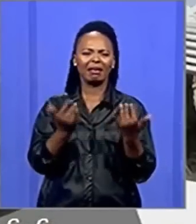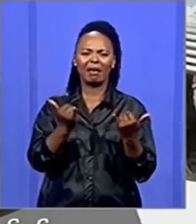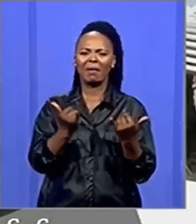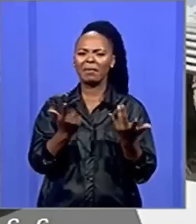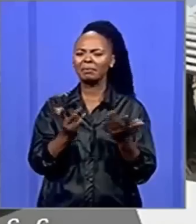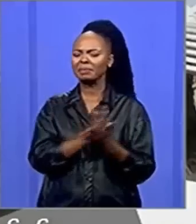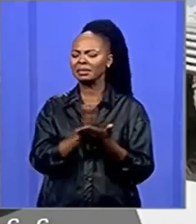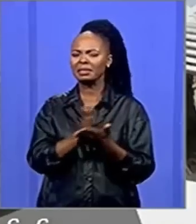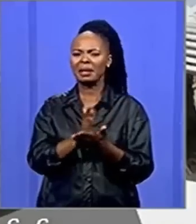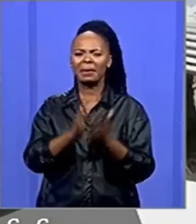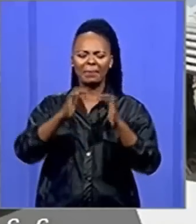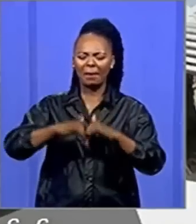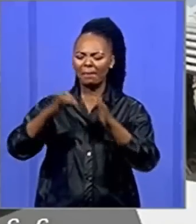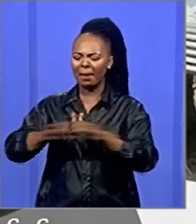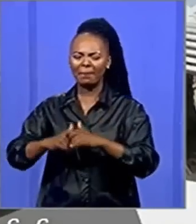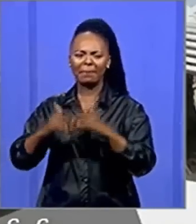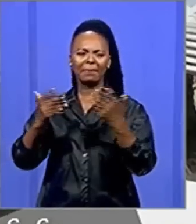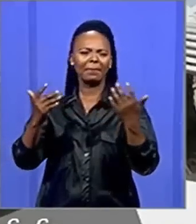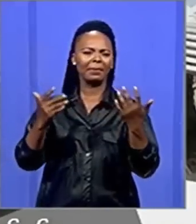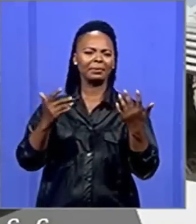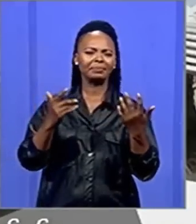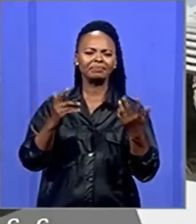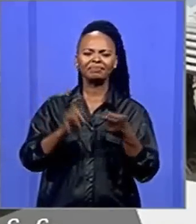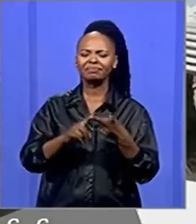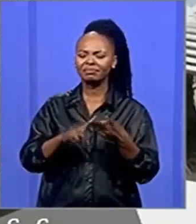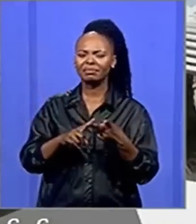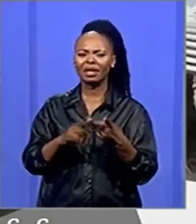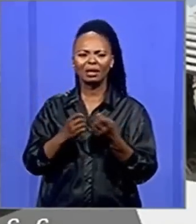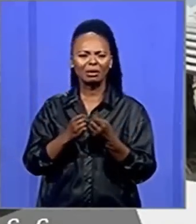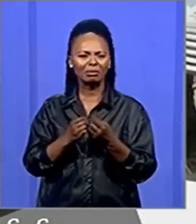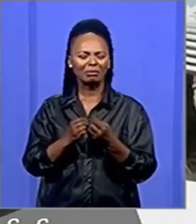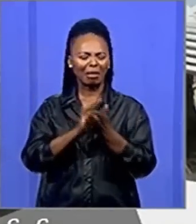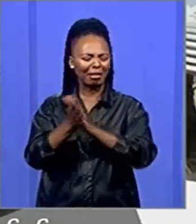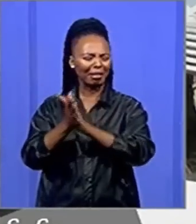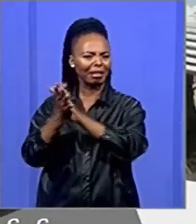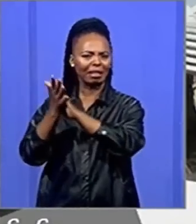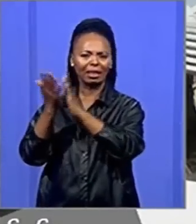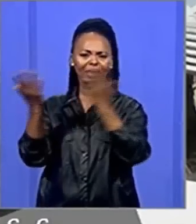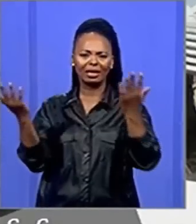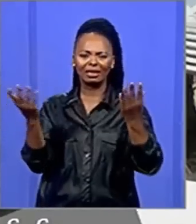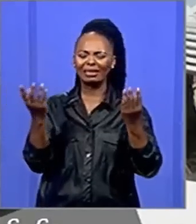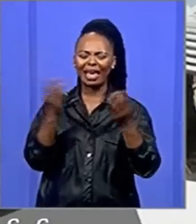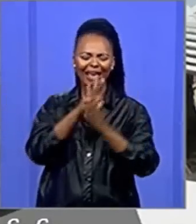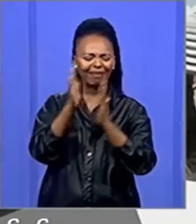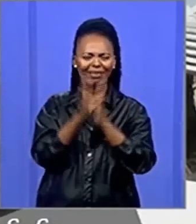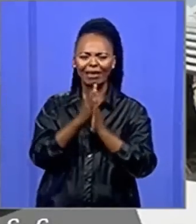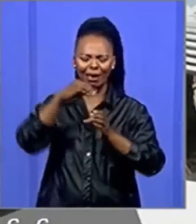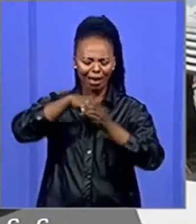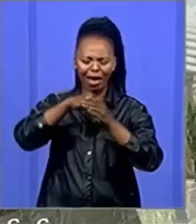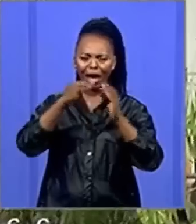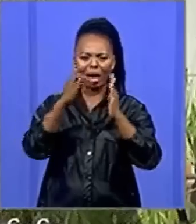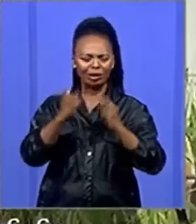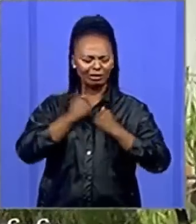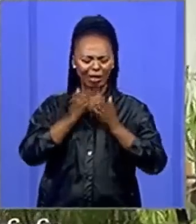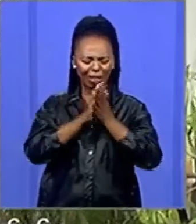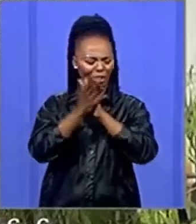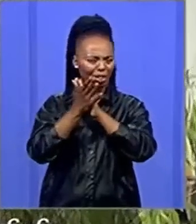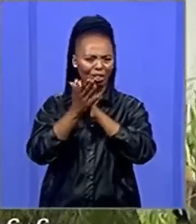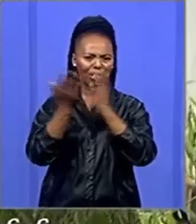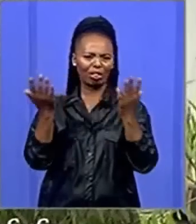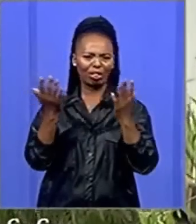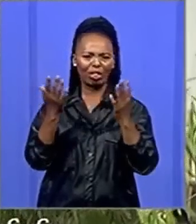jwale re senyetswe le ke dintho ho qhalakane fela ha ke sana letho karantlwane le ntlo e fedile. Bohle ba